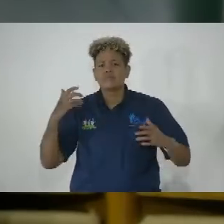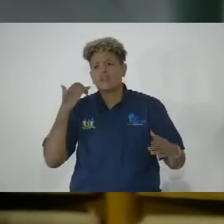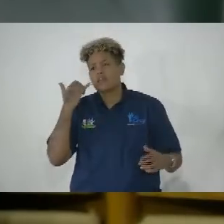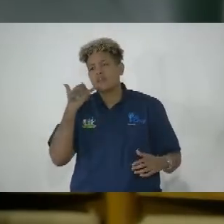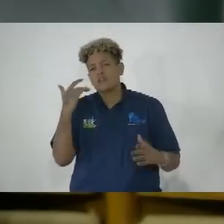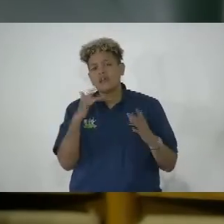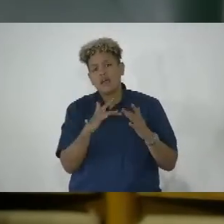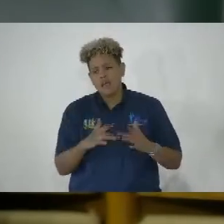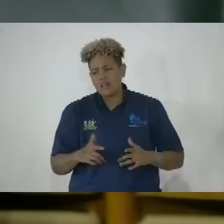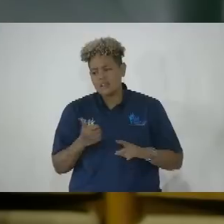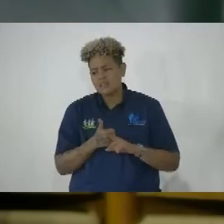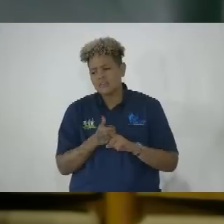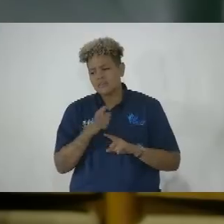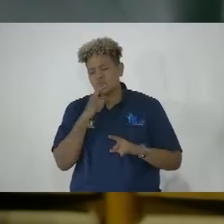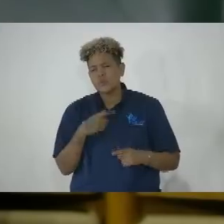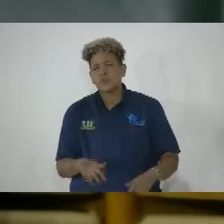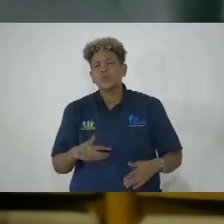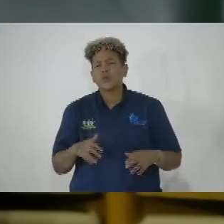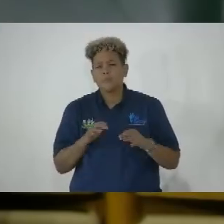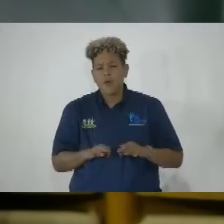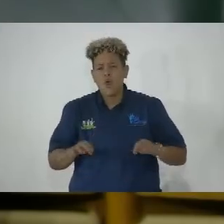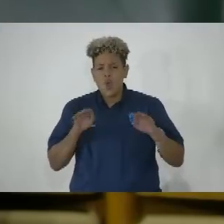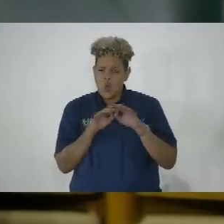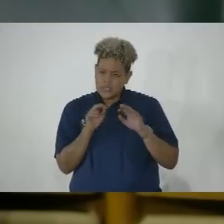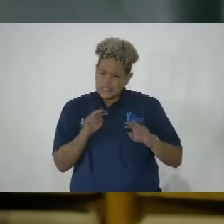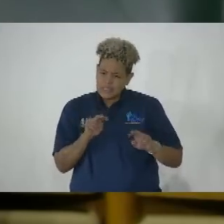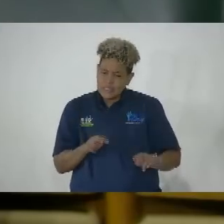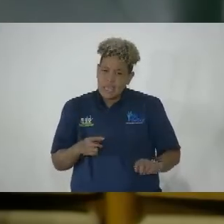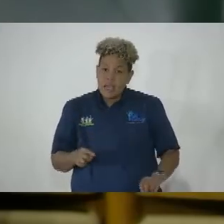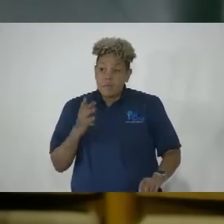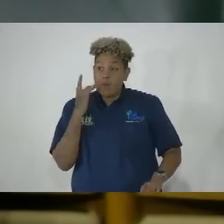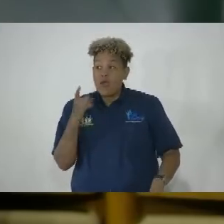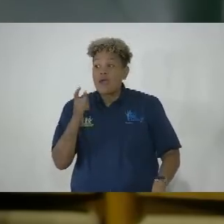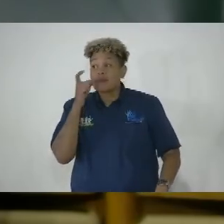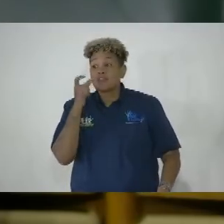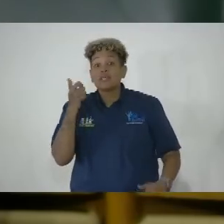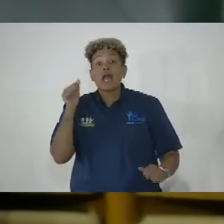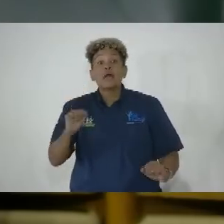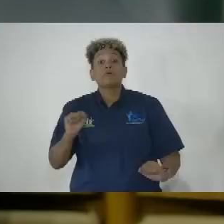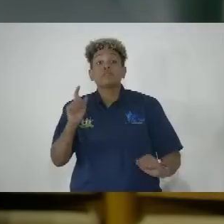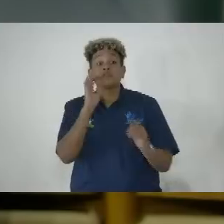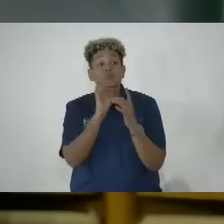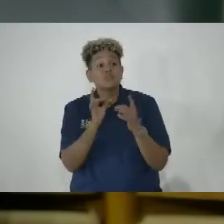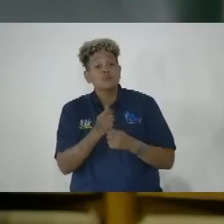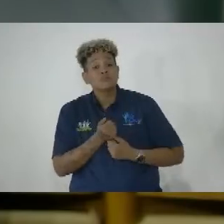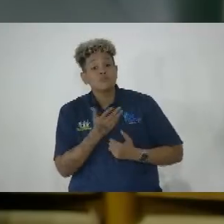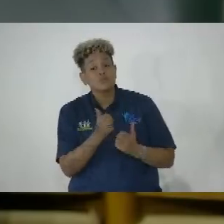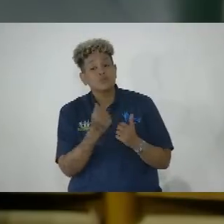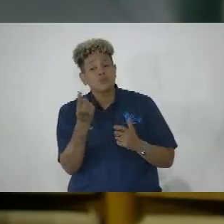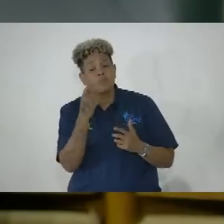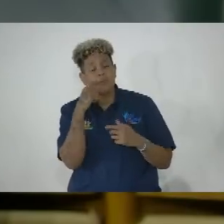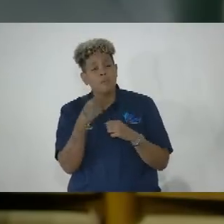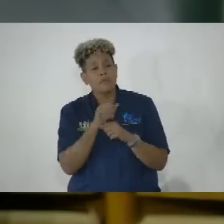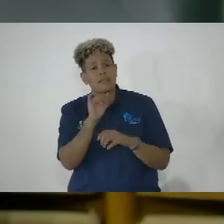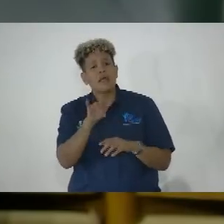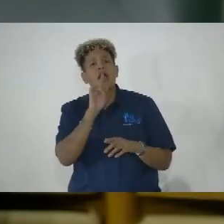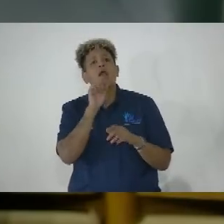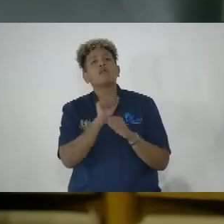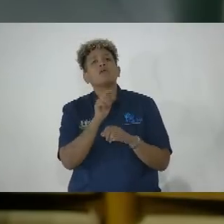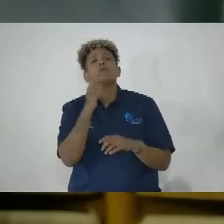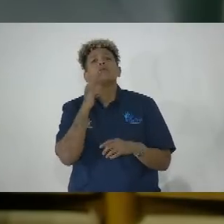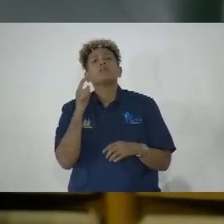helplines are so very important. Because just the ability to speak to someone and make that initial